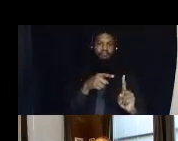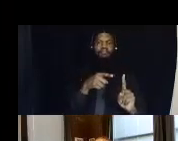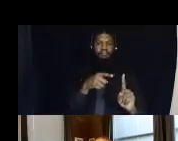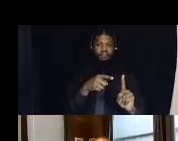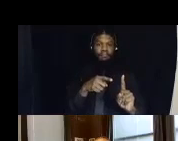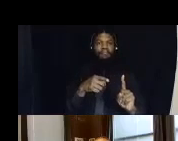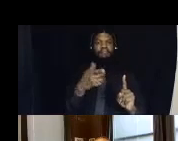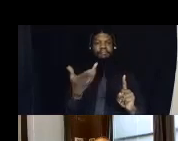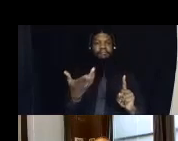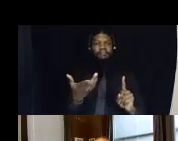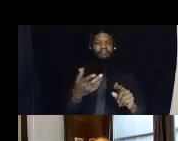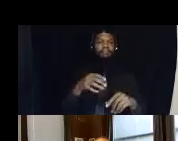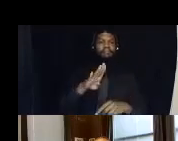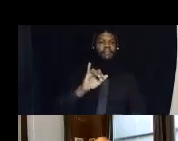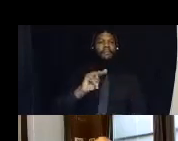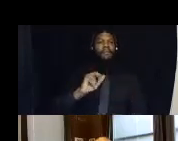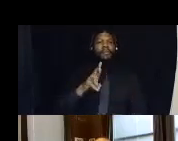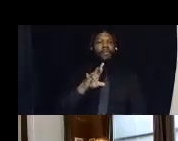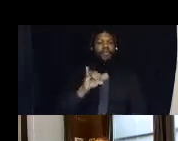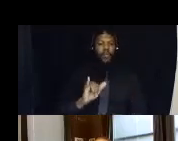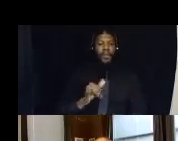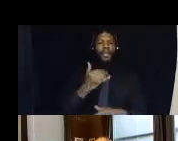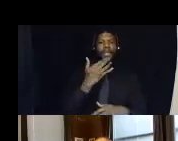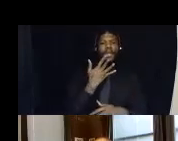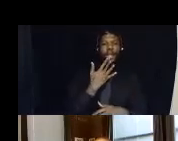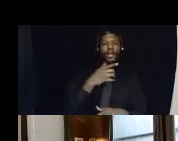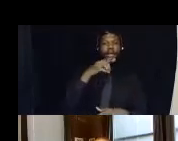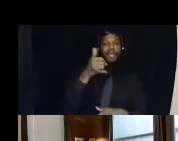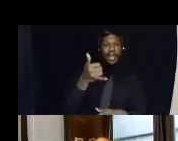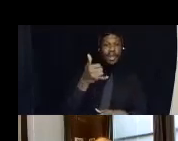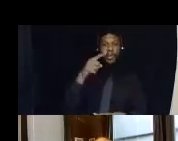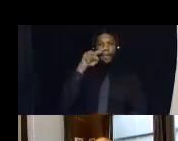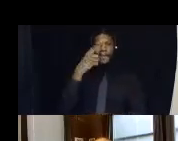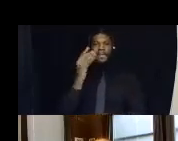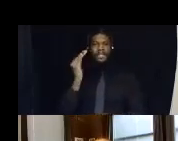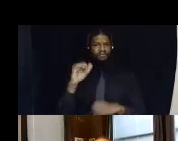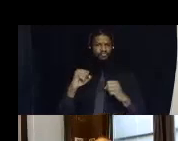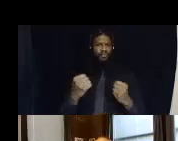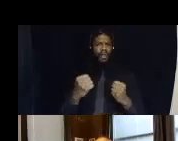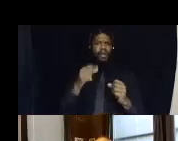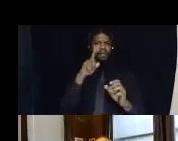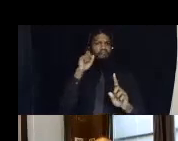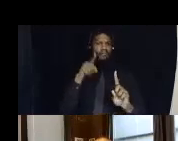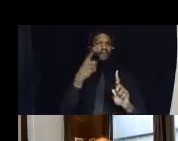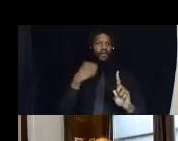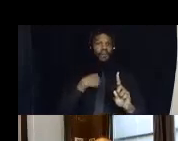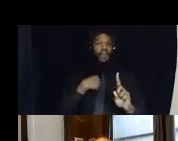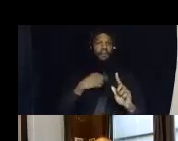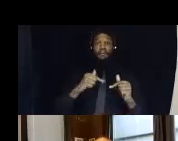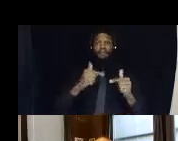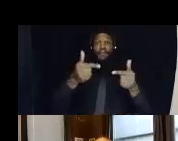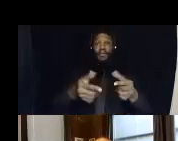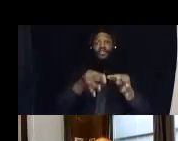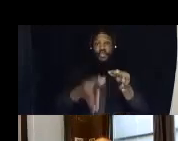the kind of binary color pair of yellow and black. It seems very strong here. Maybe also